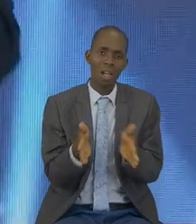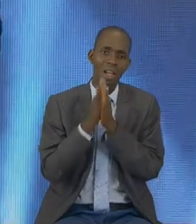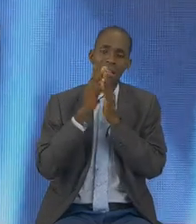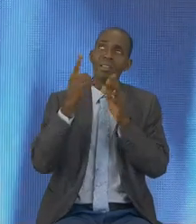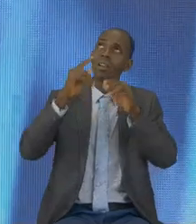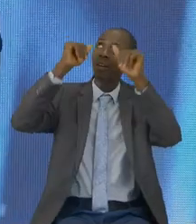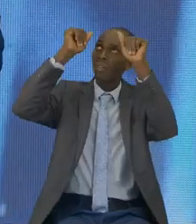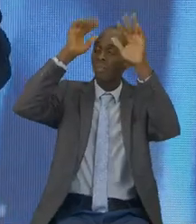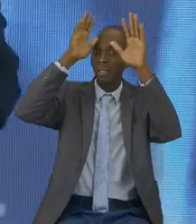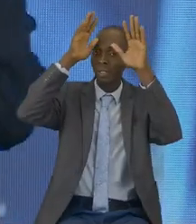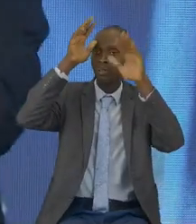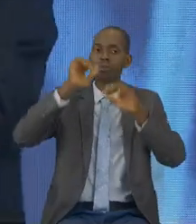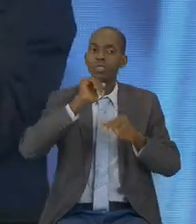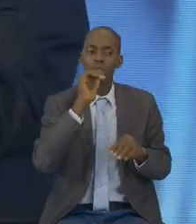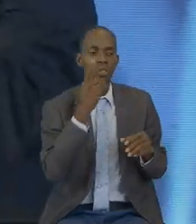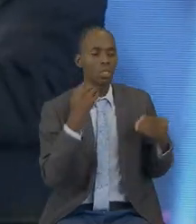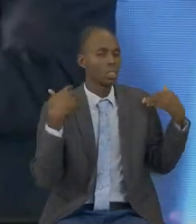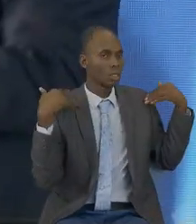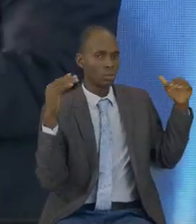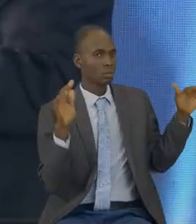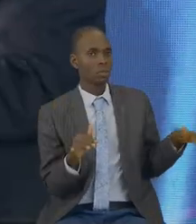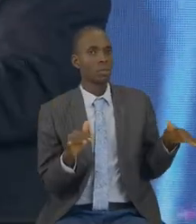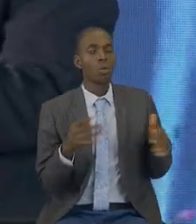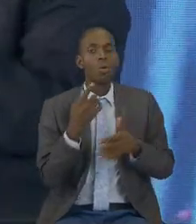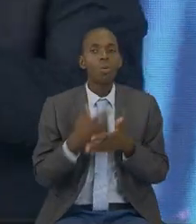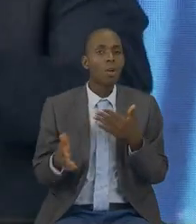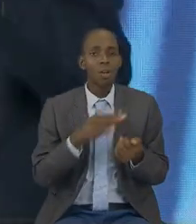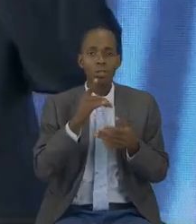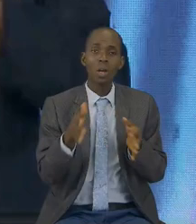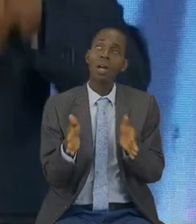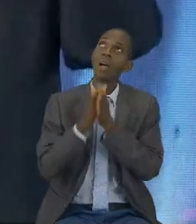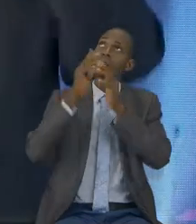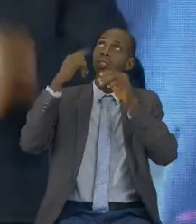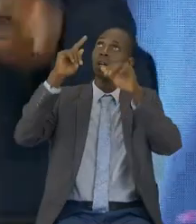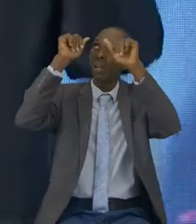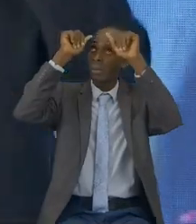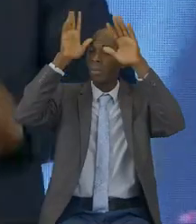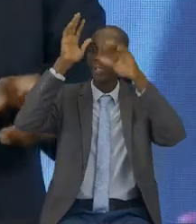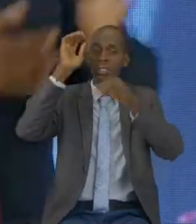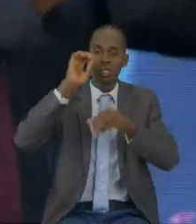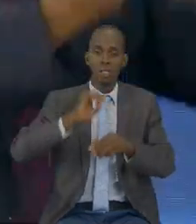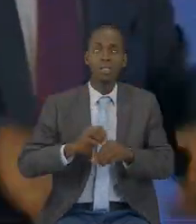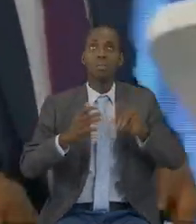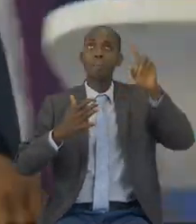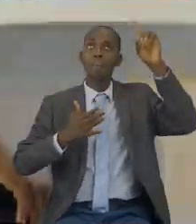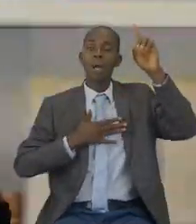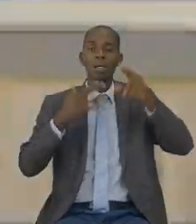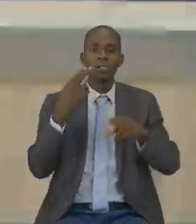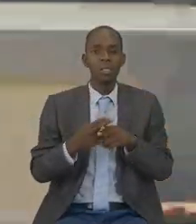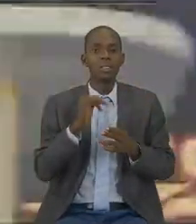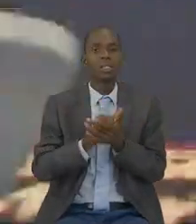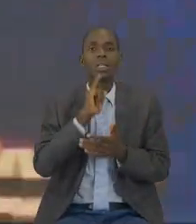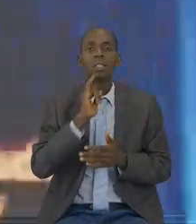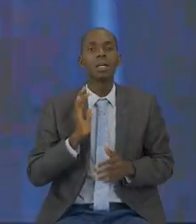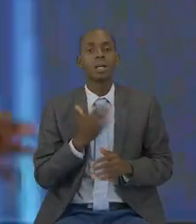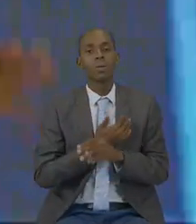Father, not ask an angel, whatever you ask the Father in my name. That's our Savior. That's